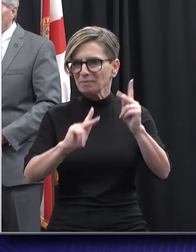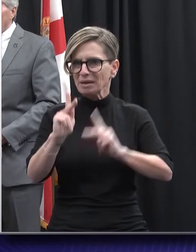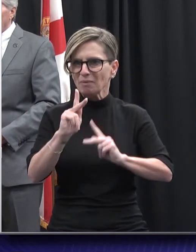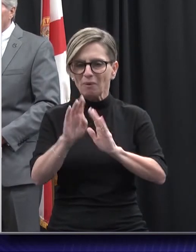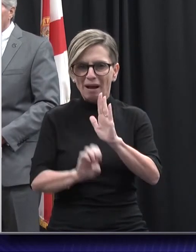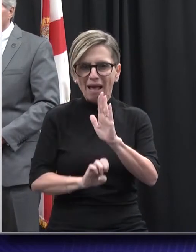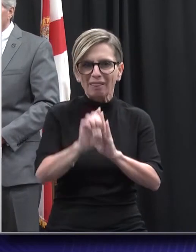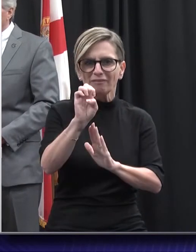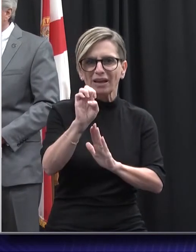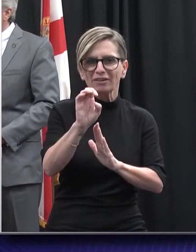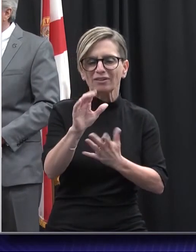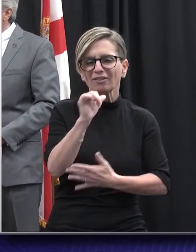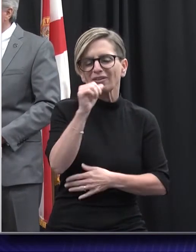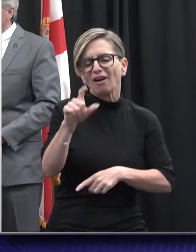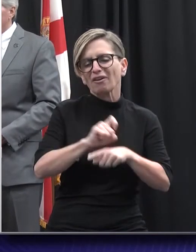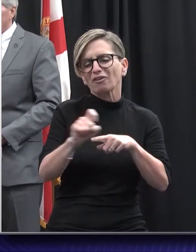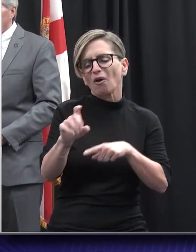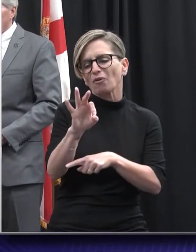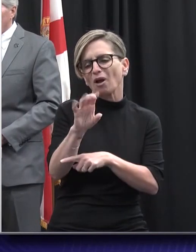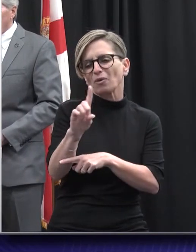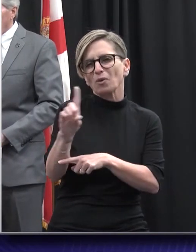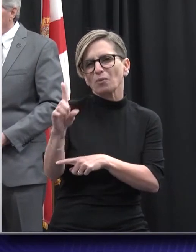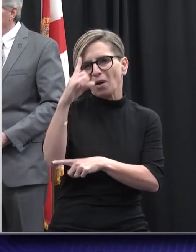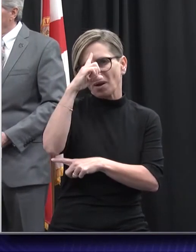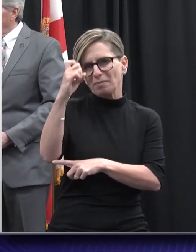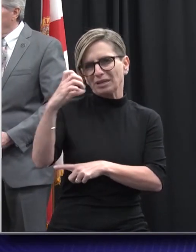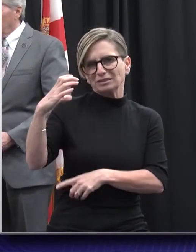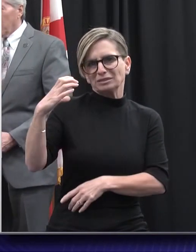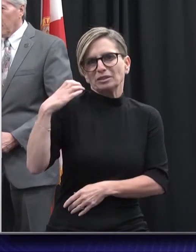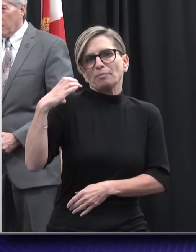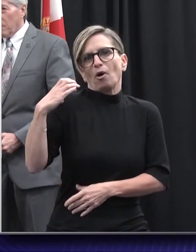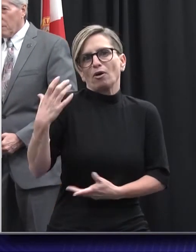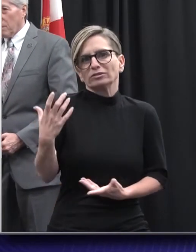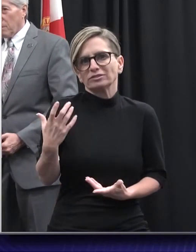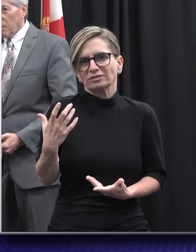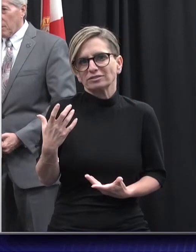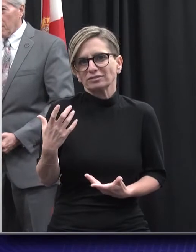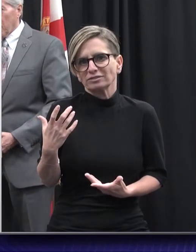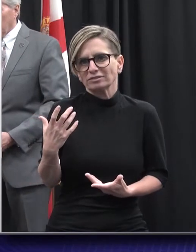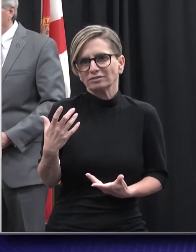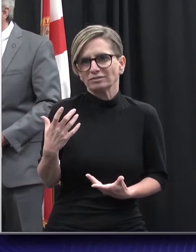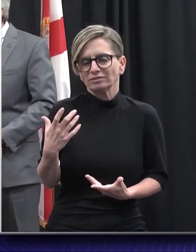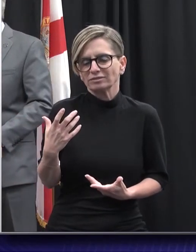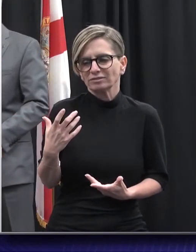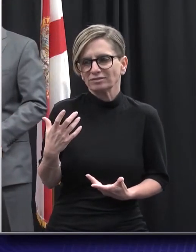on their employers. What sort of advice do you have for all these concerned people?